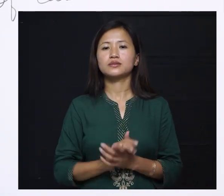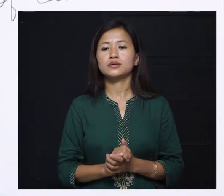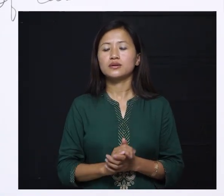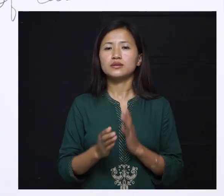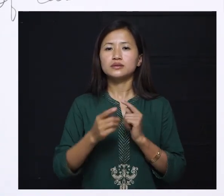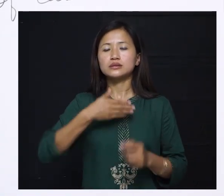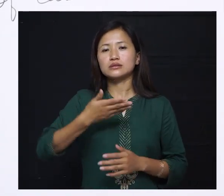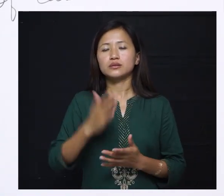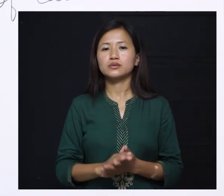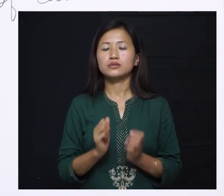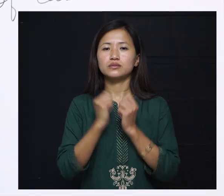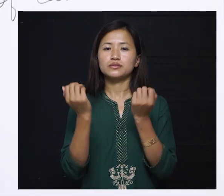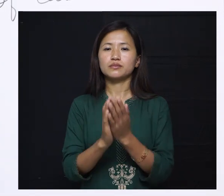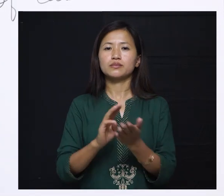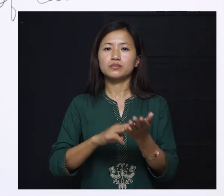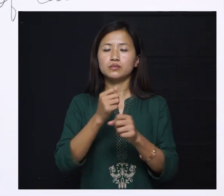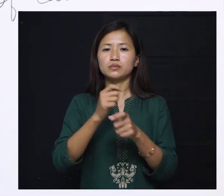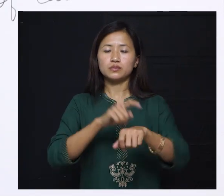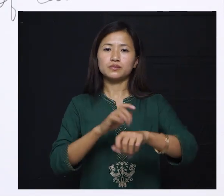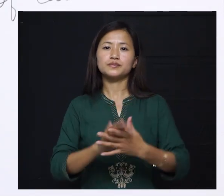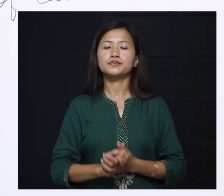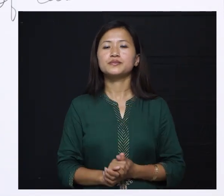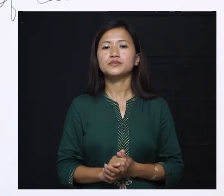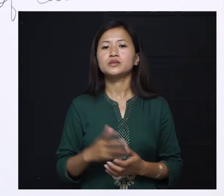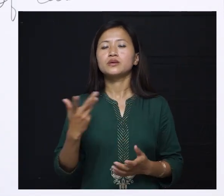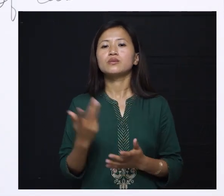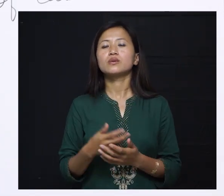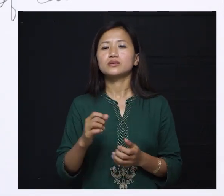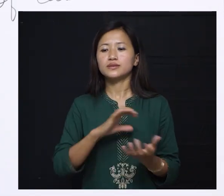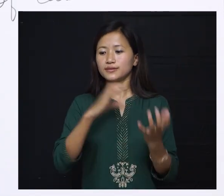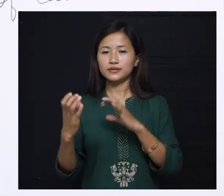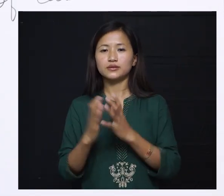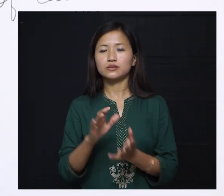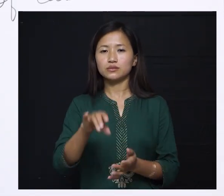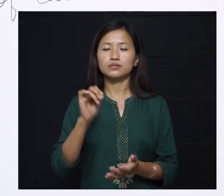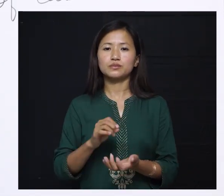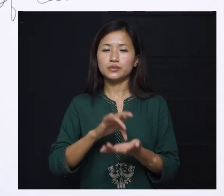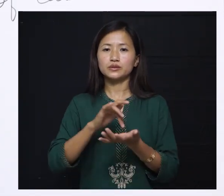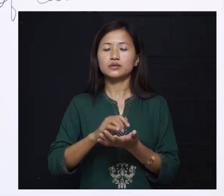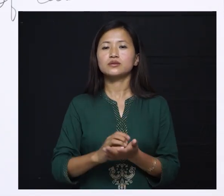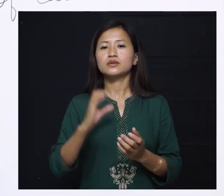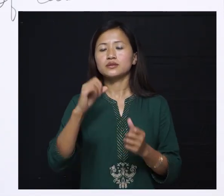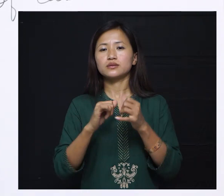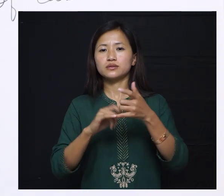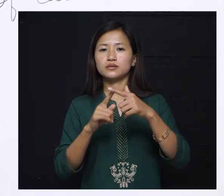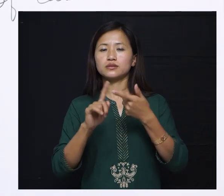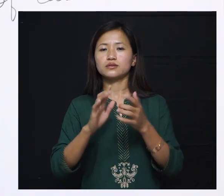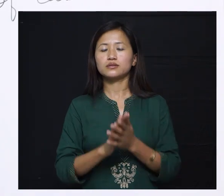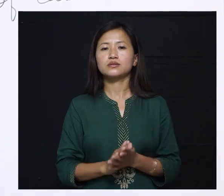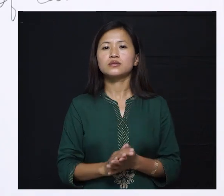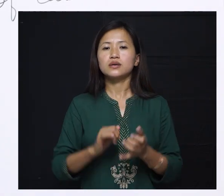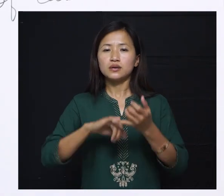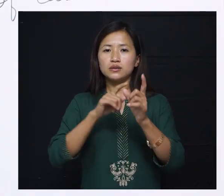about the social changes in the Mughal times, and also what are the changes that took place in the caste system. We all know that